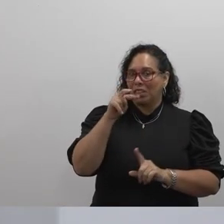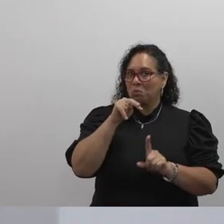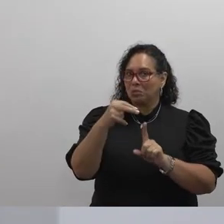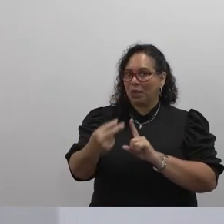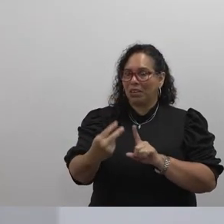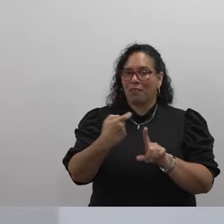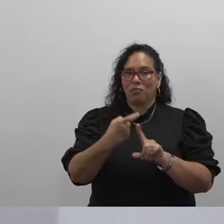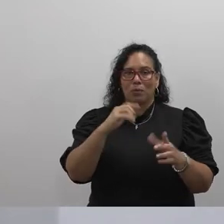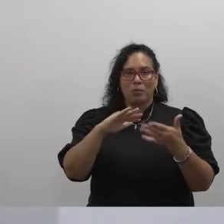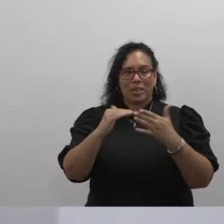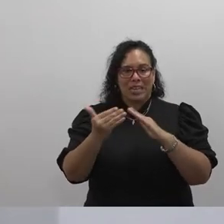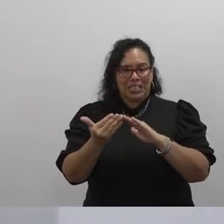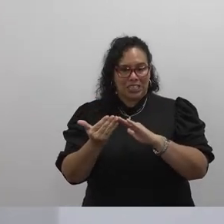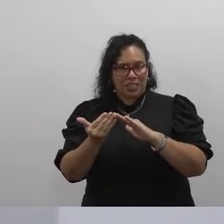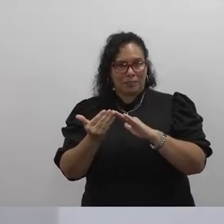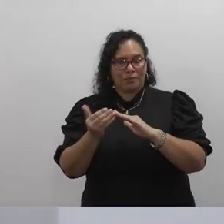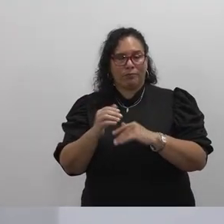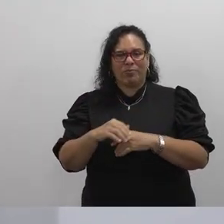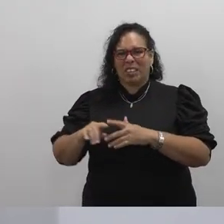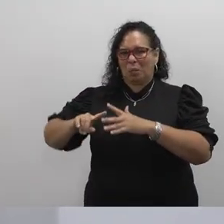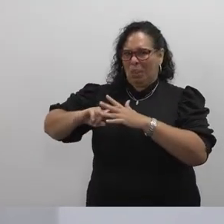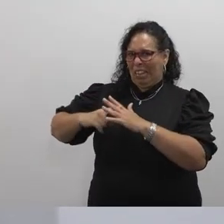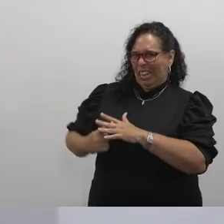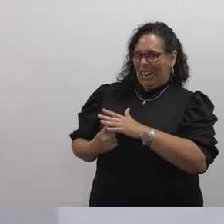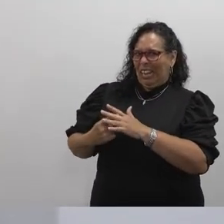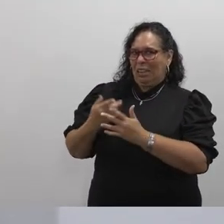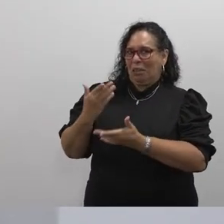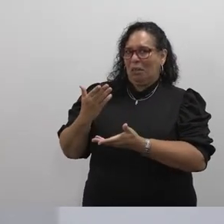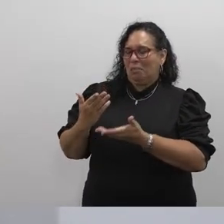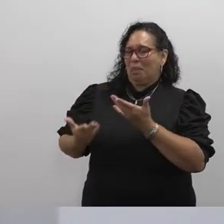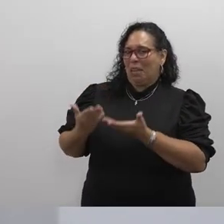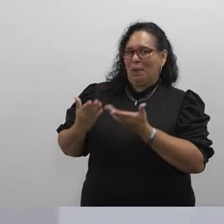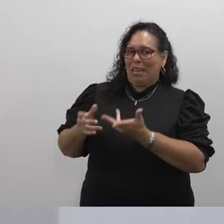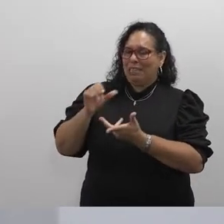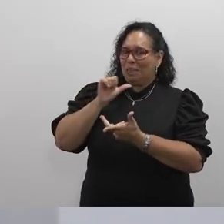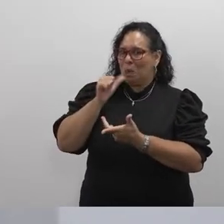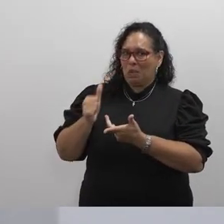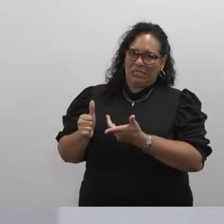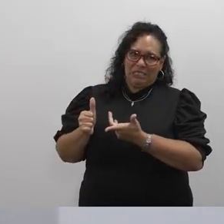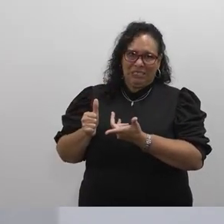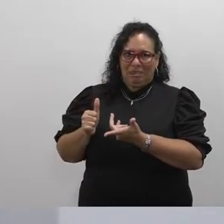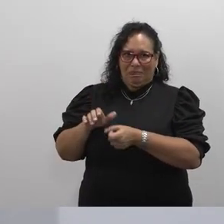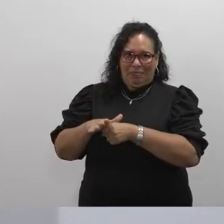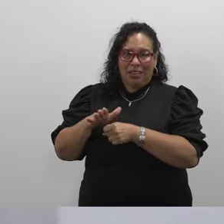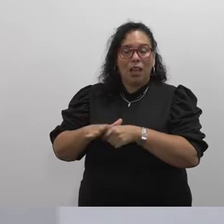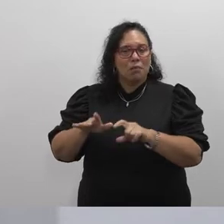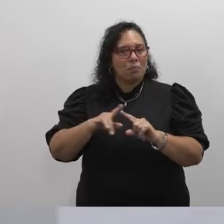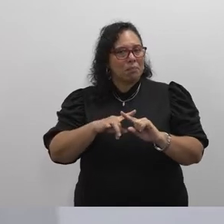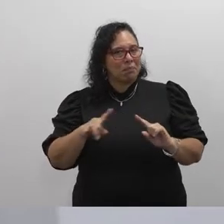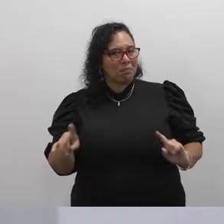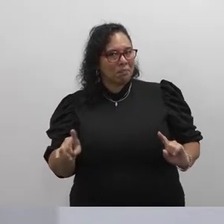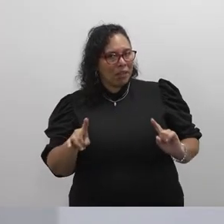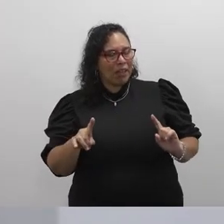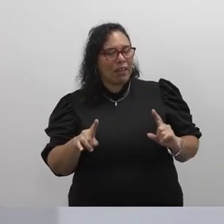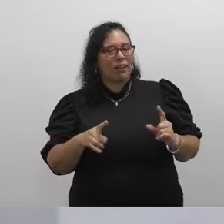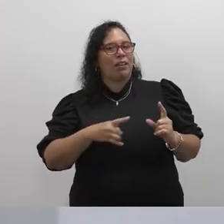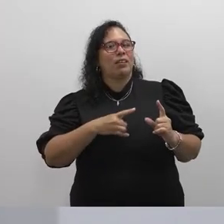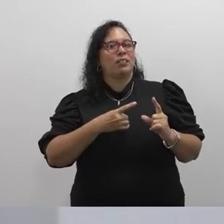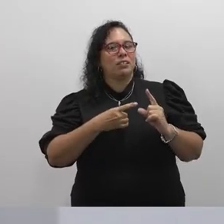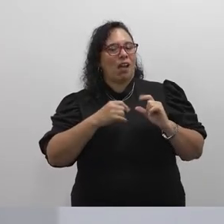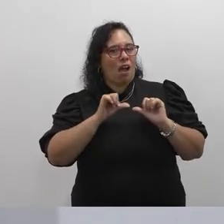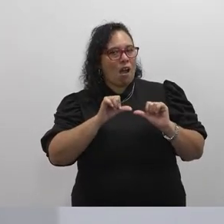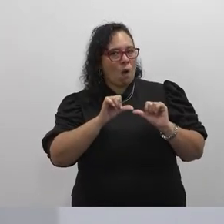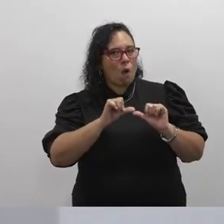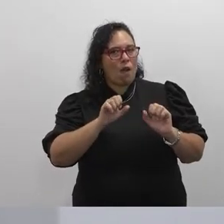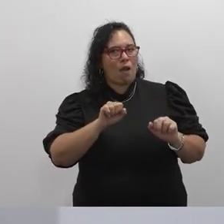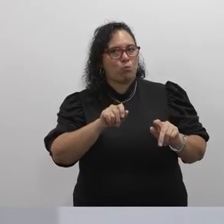process may not have felt as robust as we wanted it to, it was a moment in time that will be followed by this ongoing opportunity.